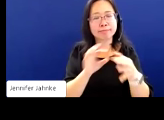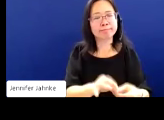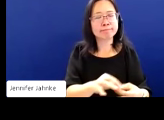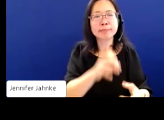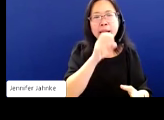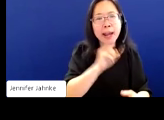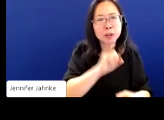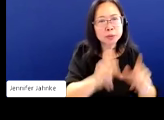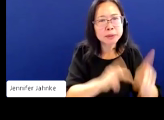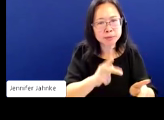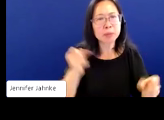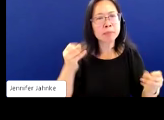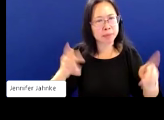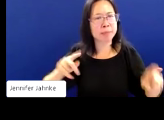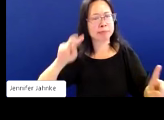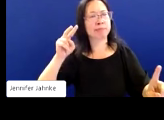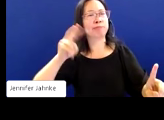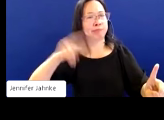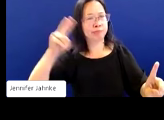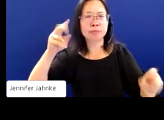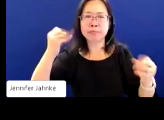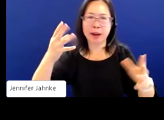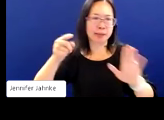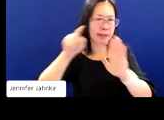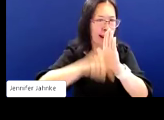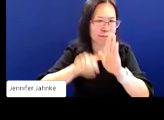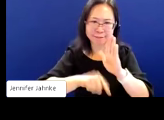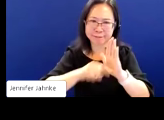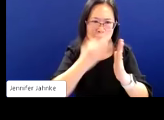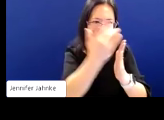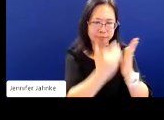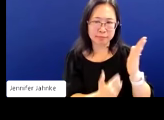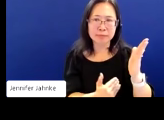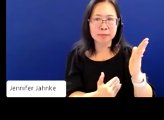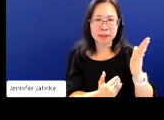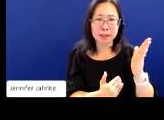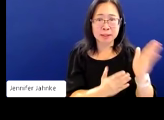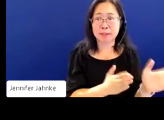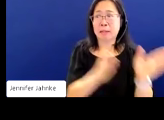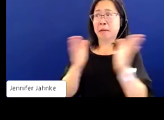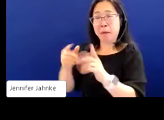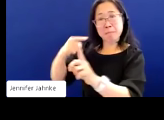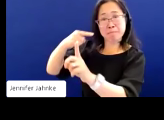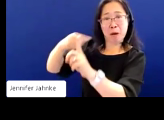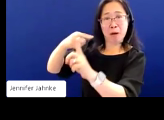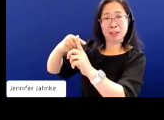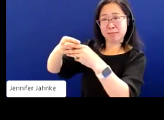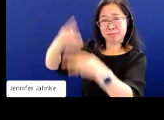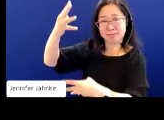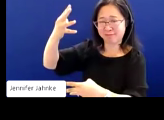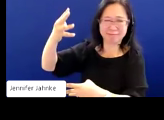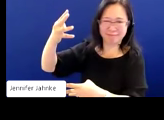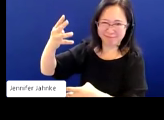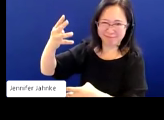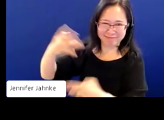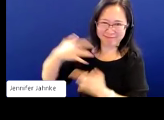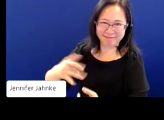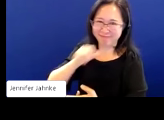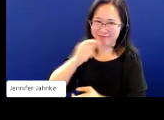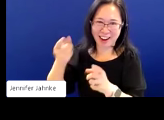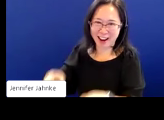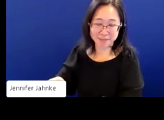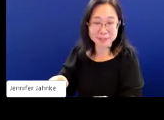exists out in society. We rarely hear about the many positives that are associated with